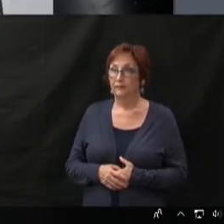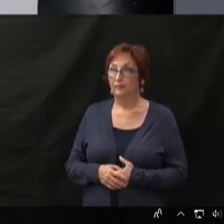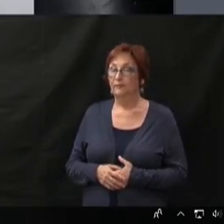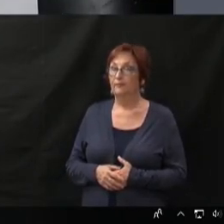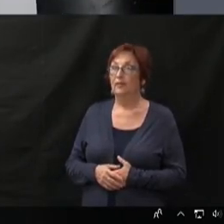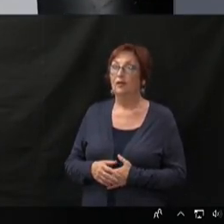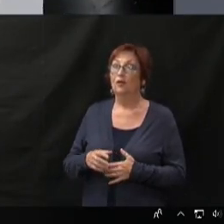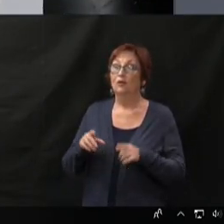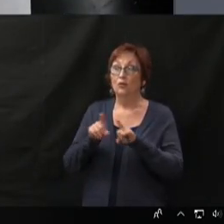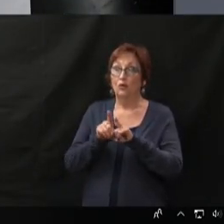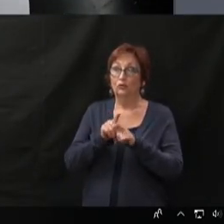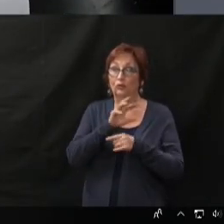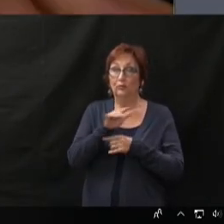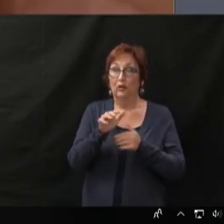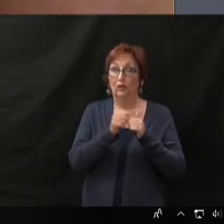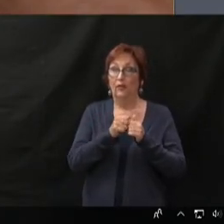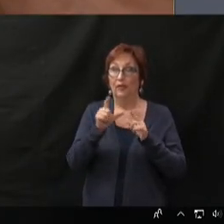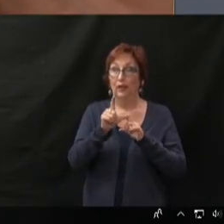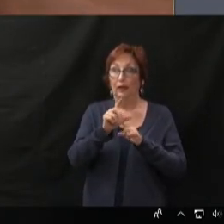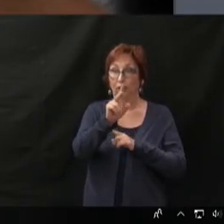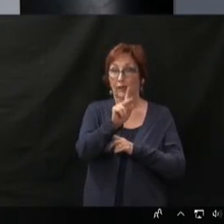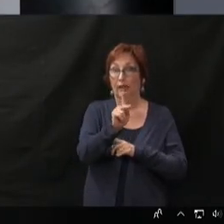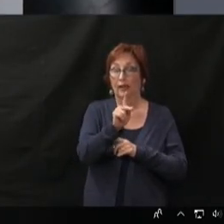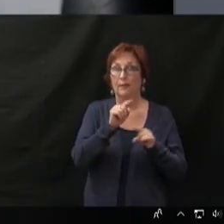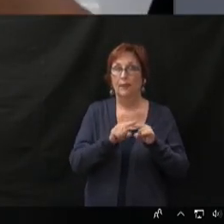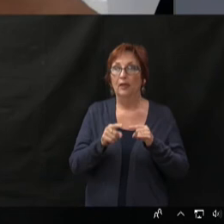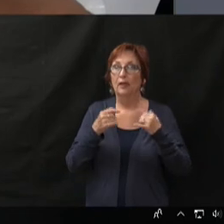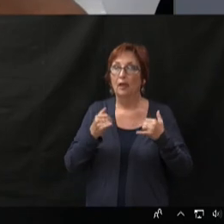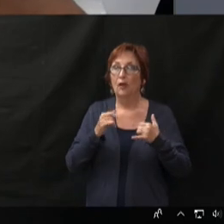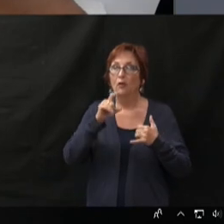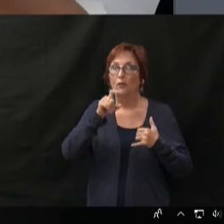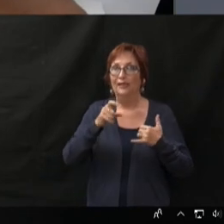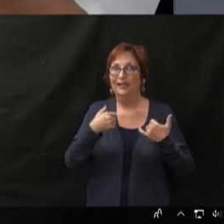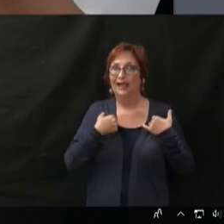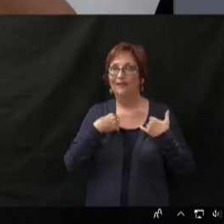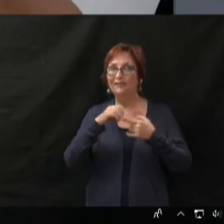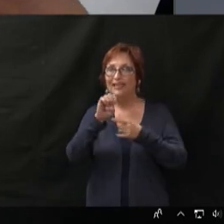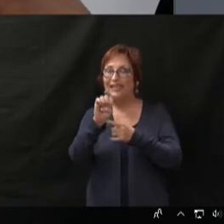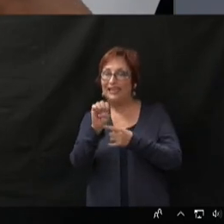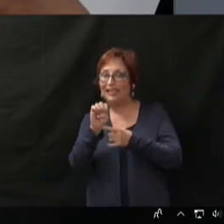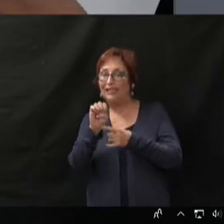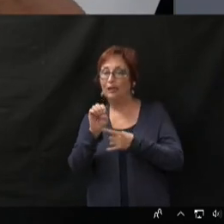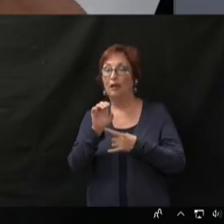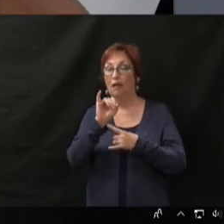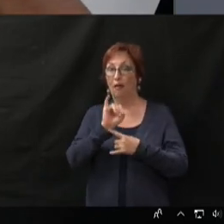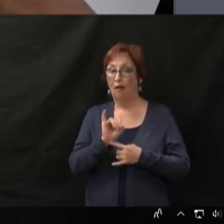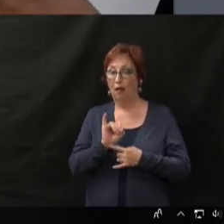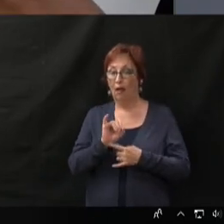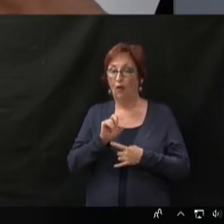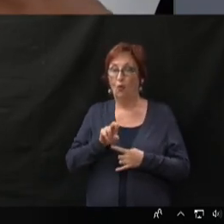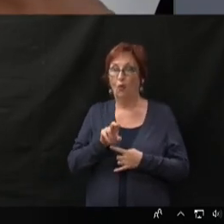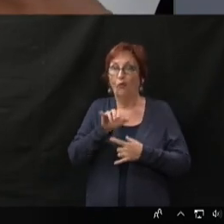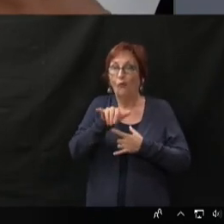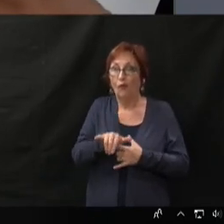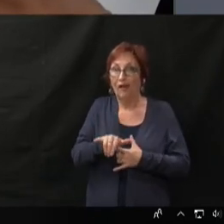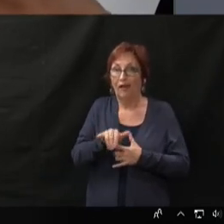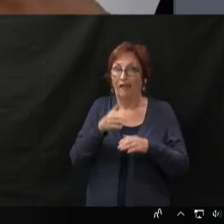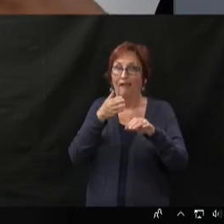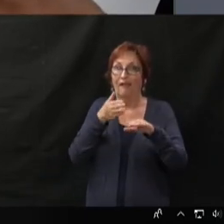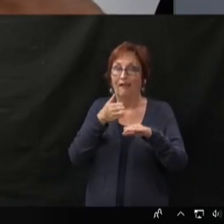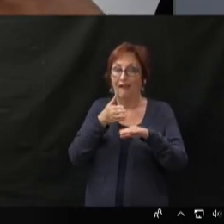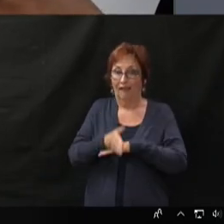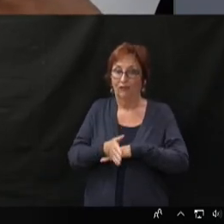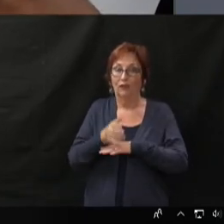This time, there has to be an e, an I, or y after the sound of